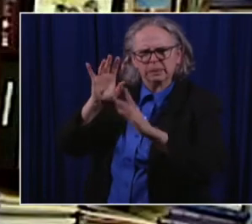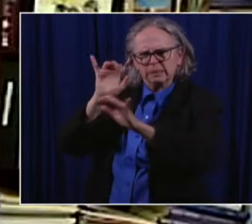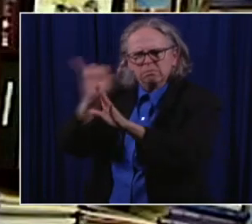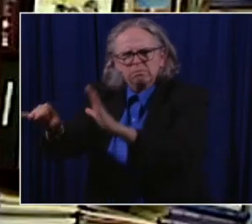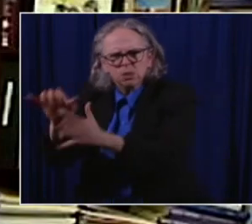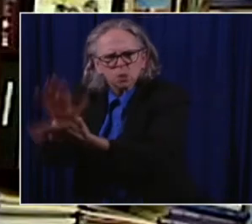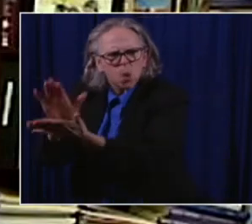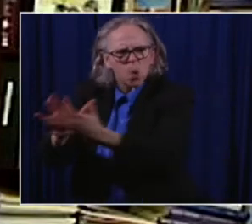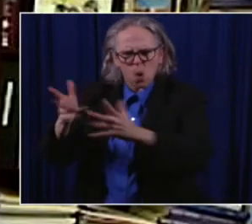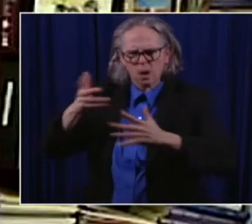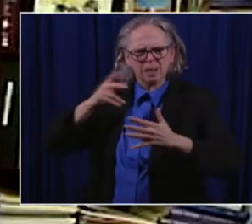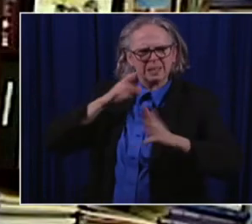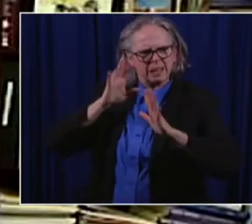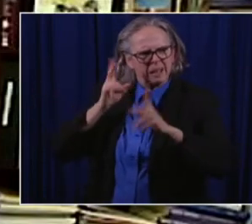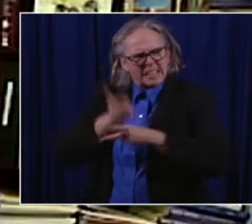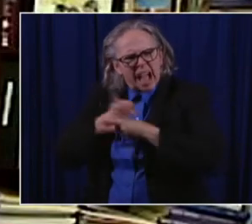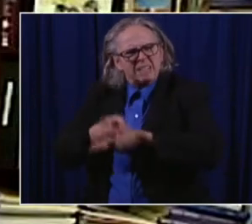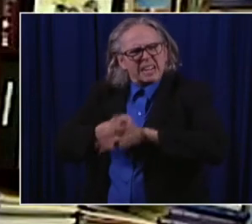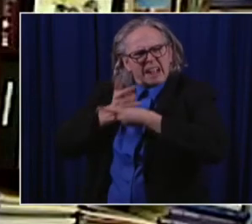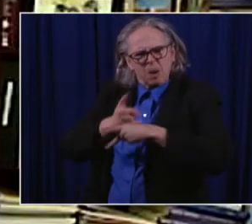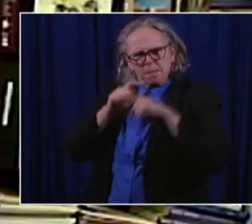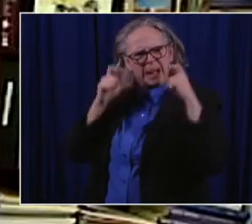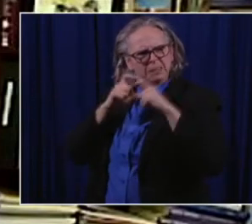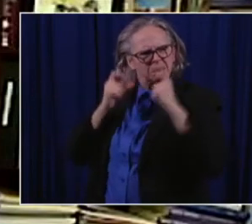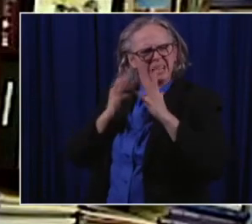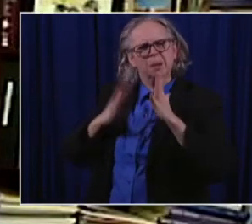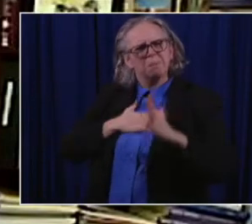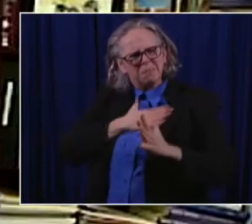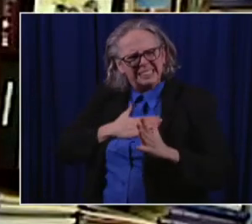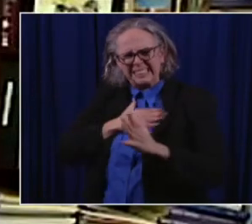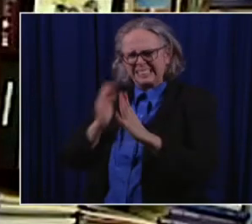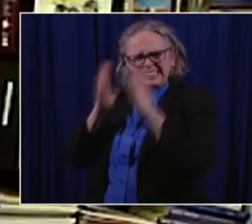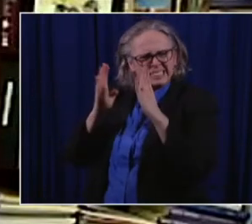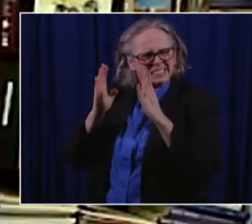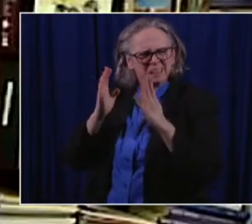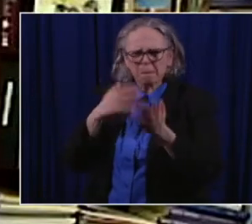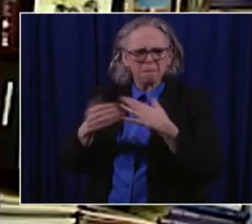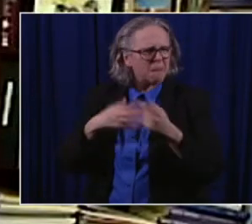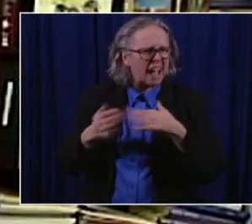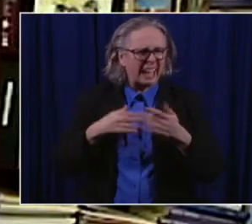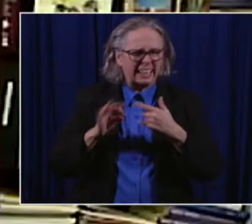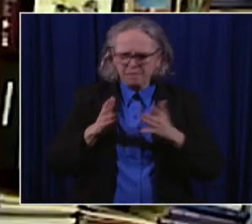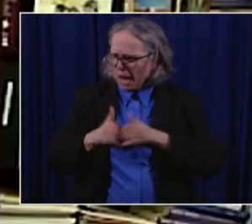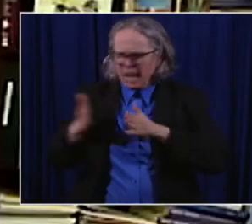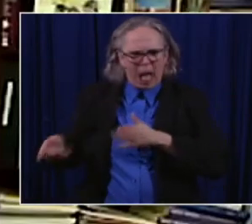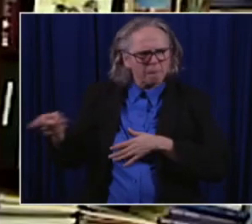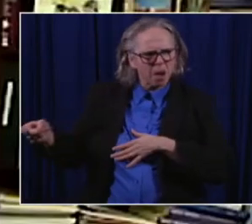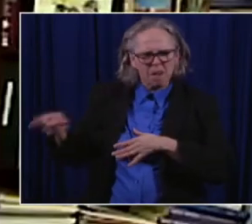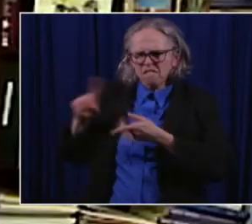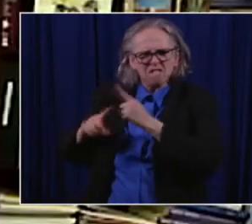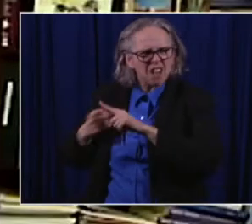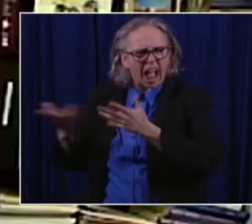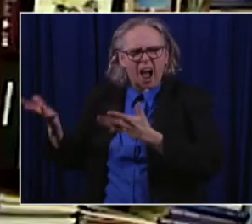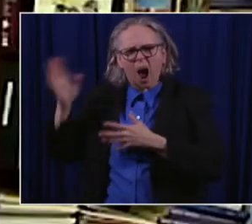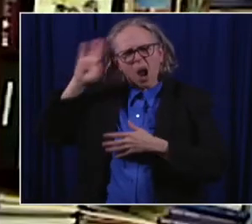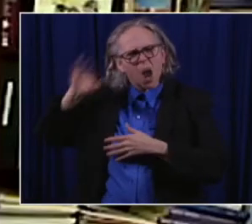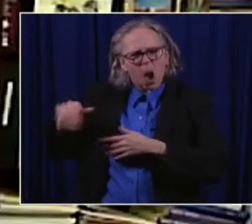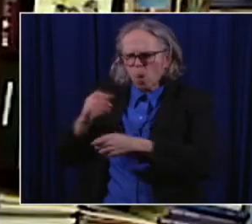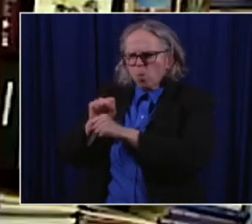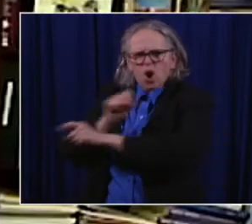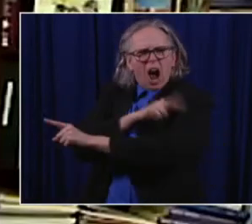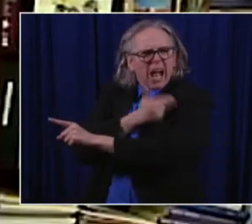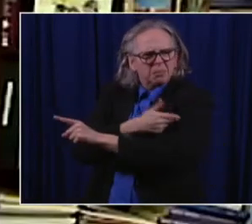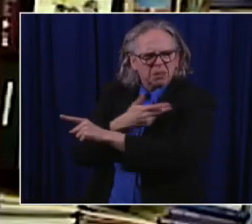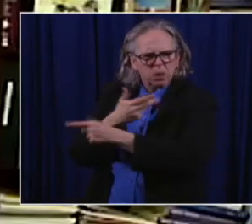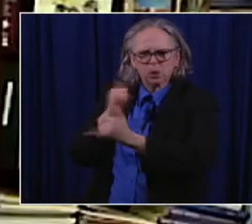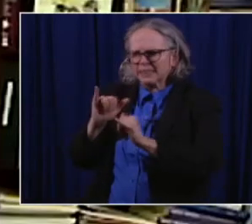people to understand, so that whether it's your neighbors or friends that might work in a hospital, or someone you care for or love who needs to